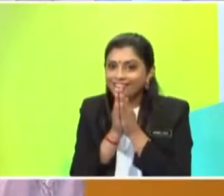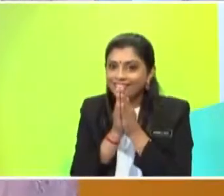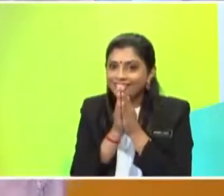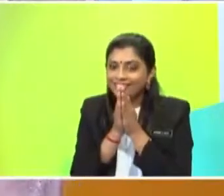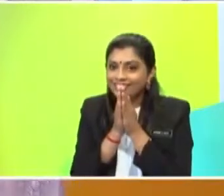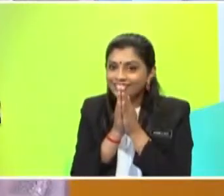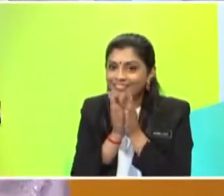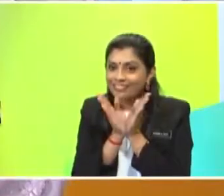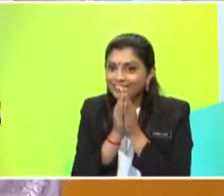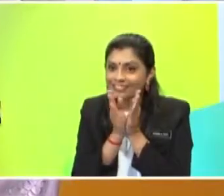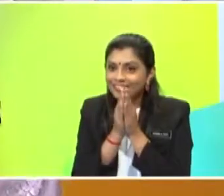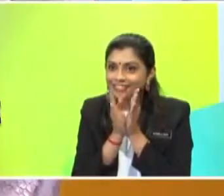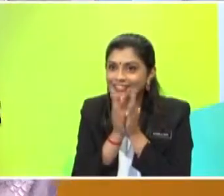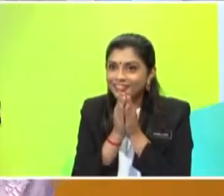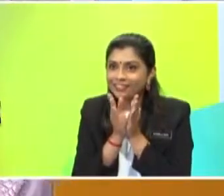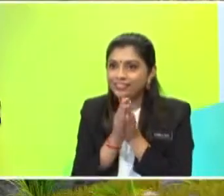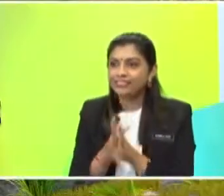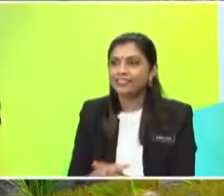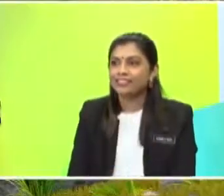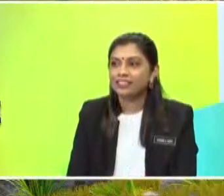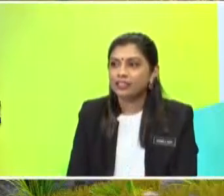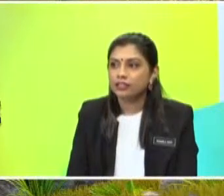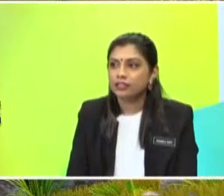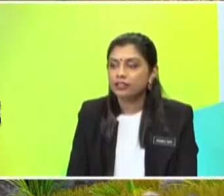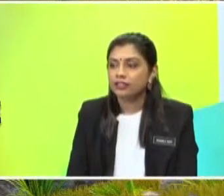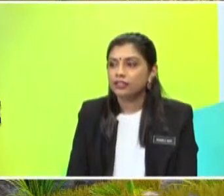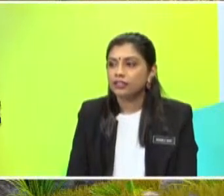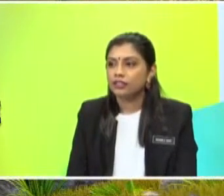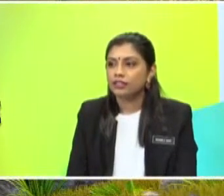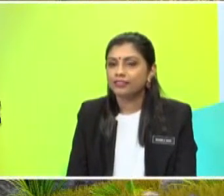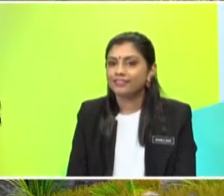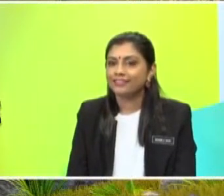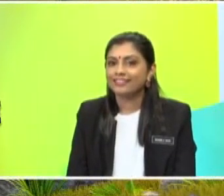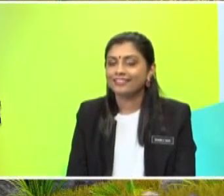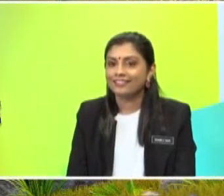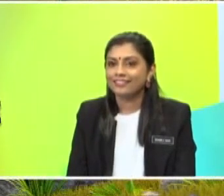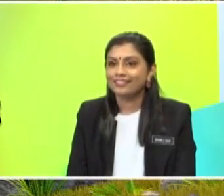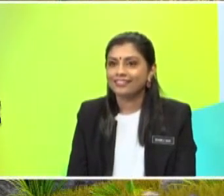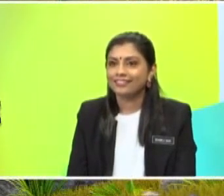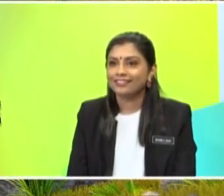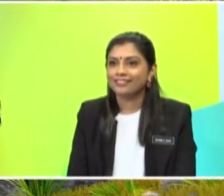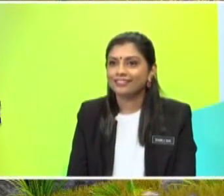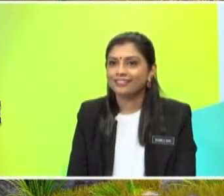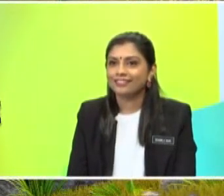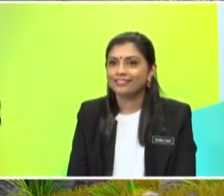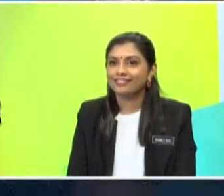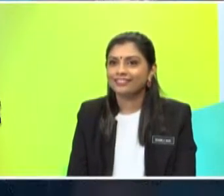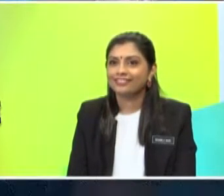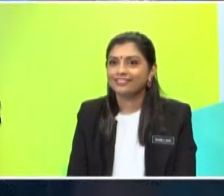job. Good job. Good job. Good job. So Sean, you're done with the first task. Good